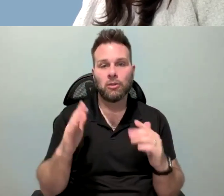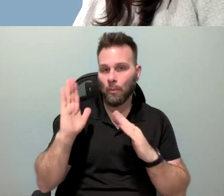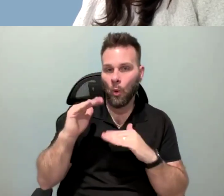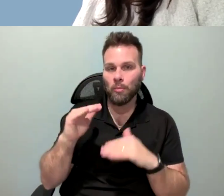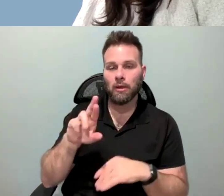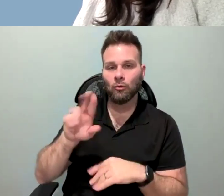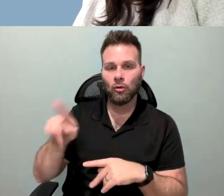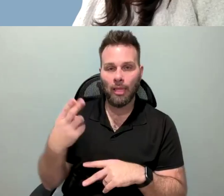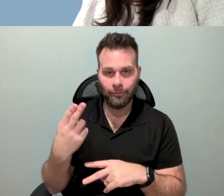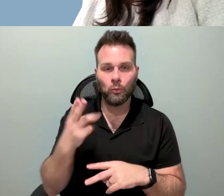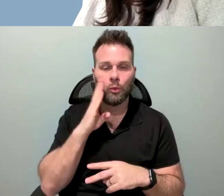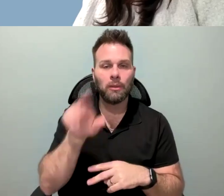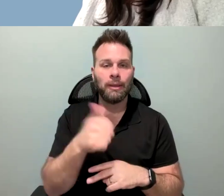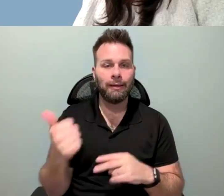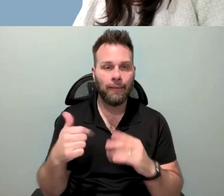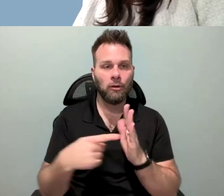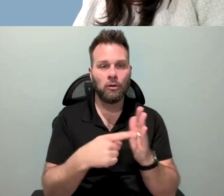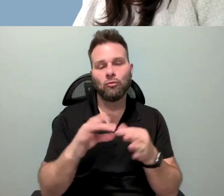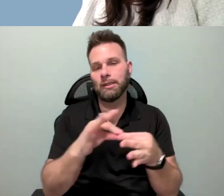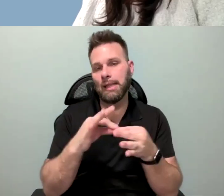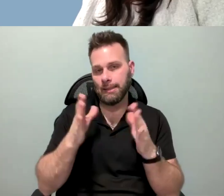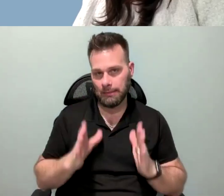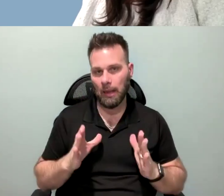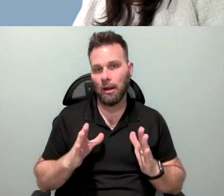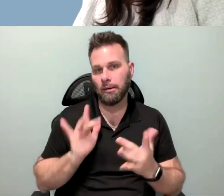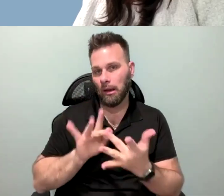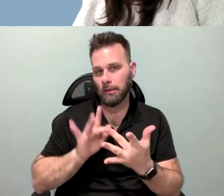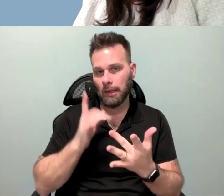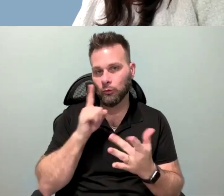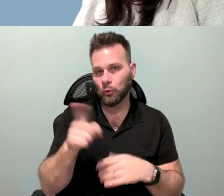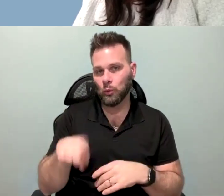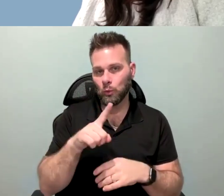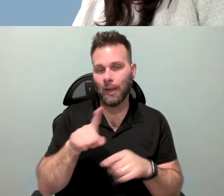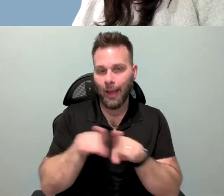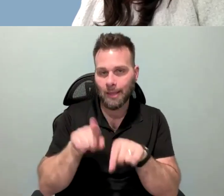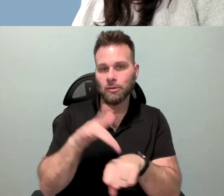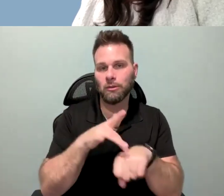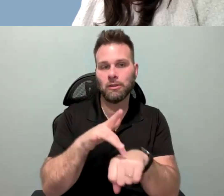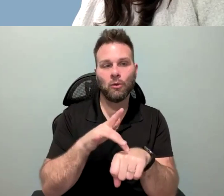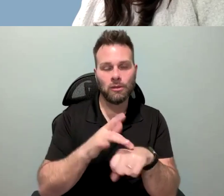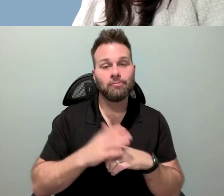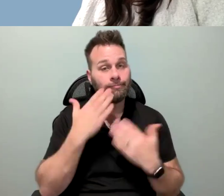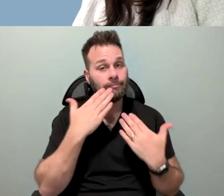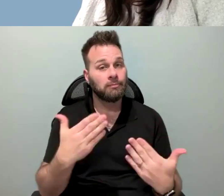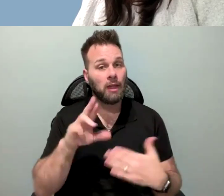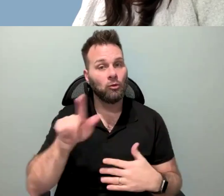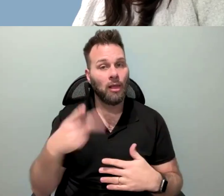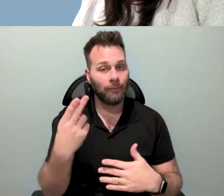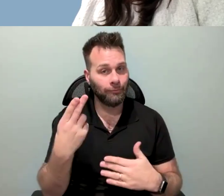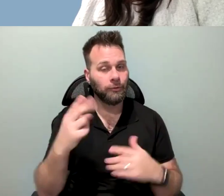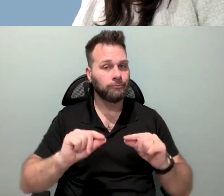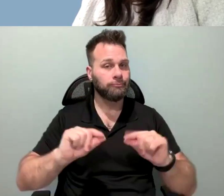will be another liaison and contact for you as a resource. So with that, thank you, Ralph, for coming on screen so